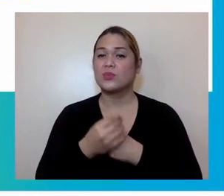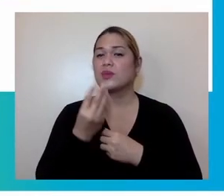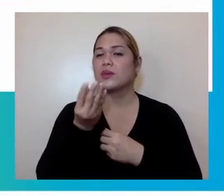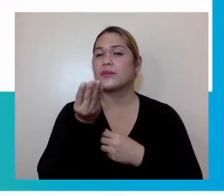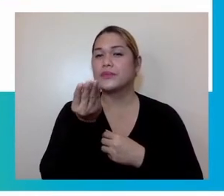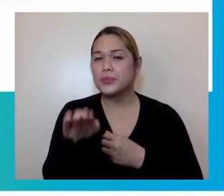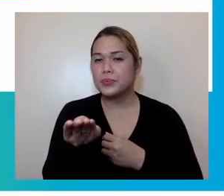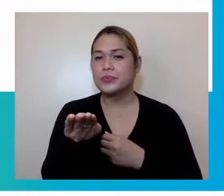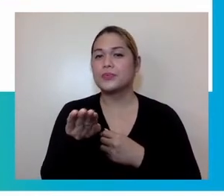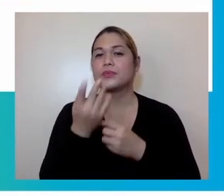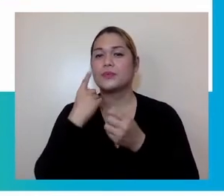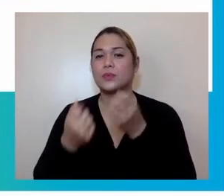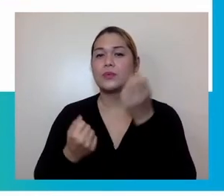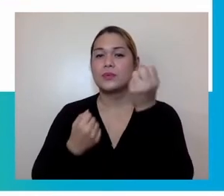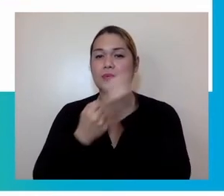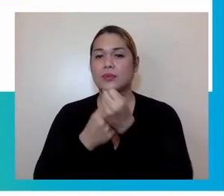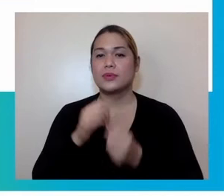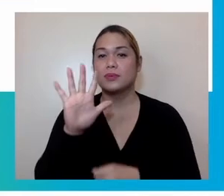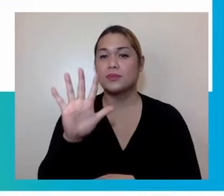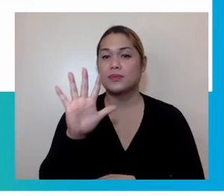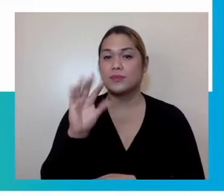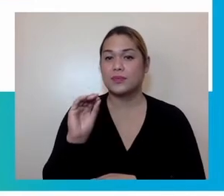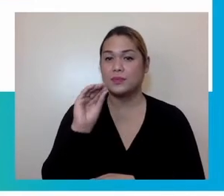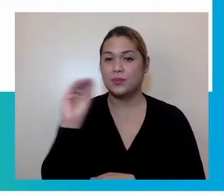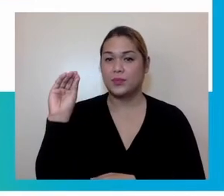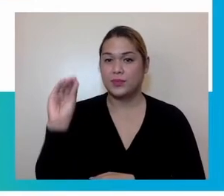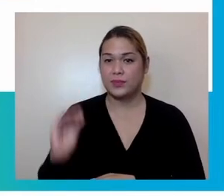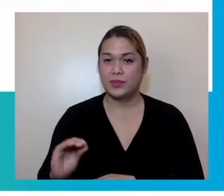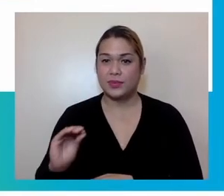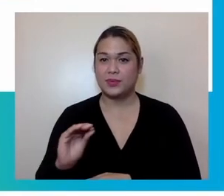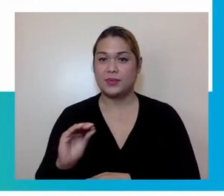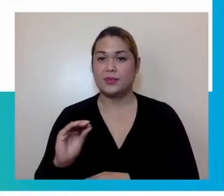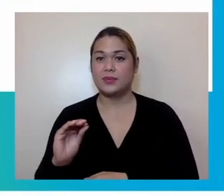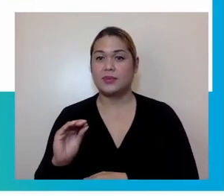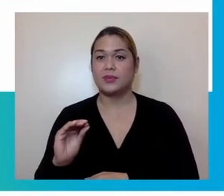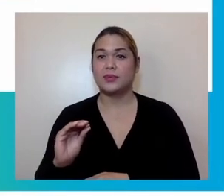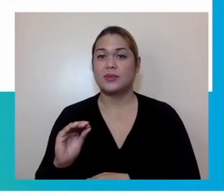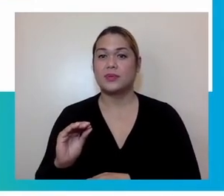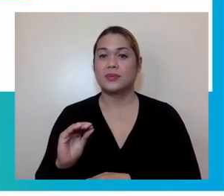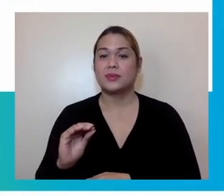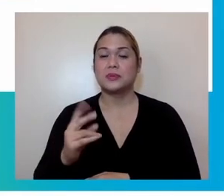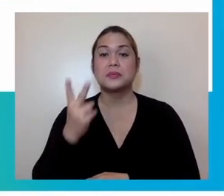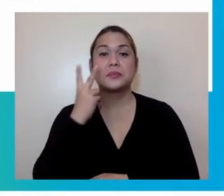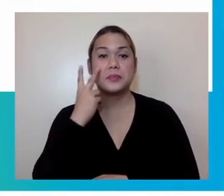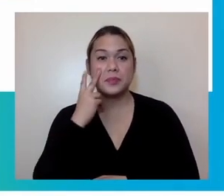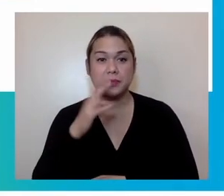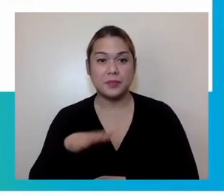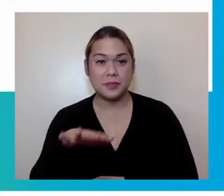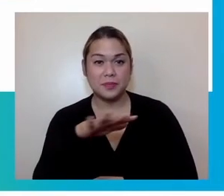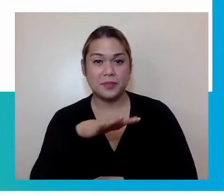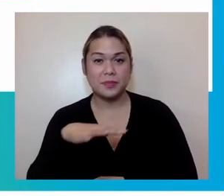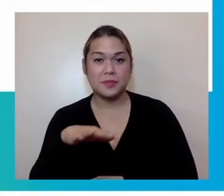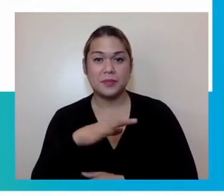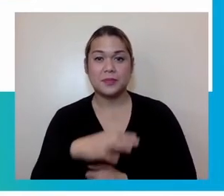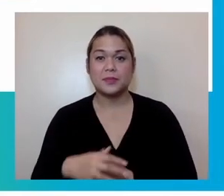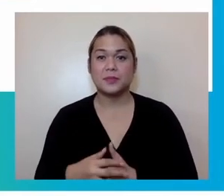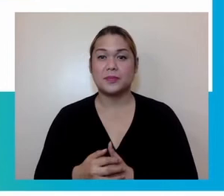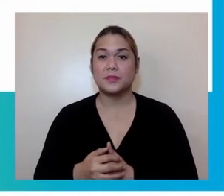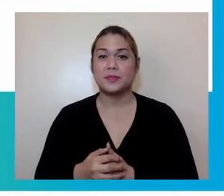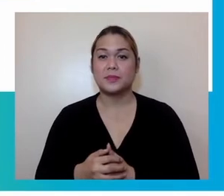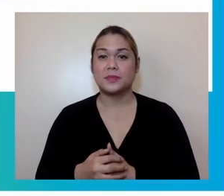steam. Poor GCF finance, it's give money to the World Bank